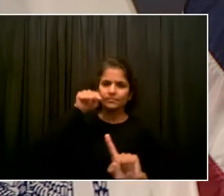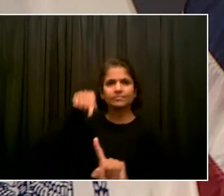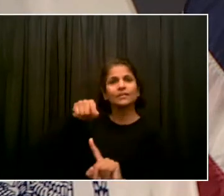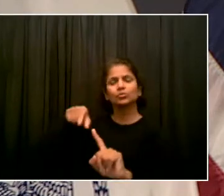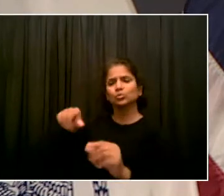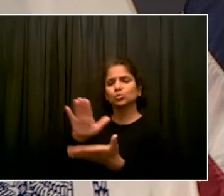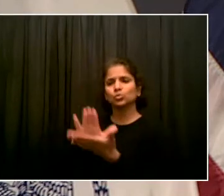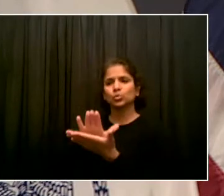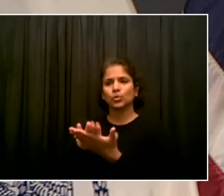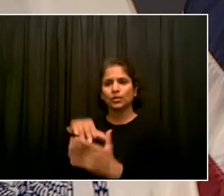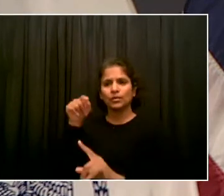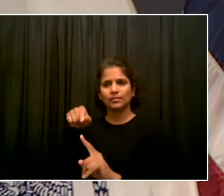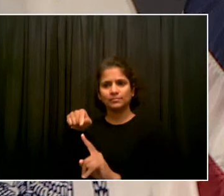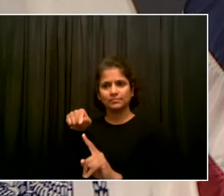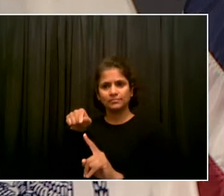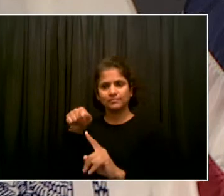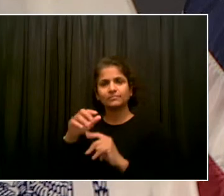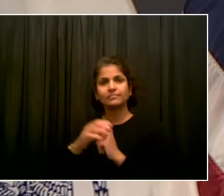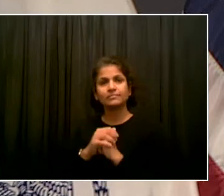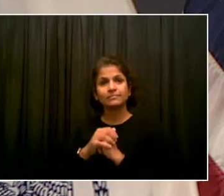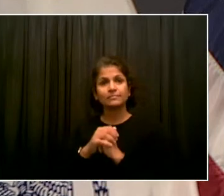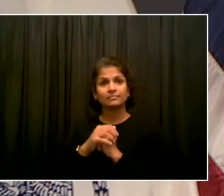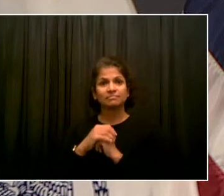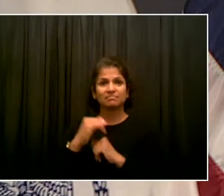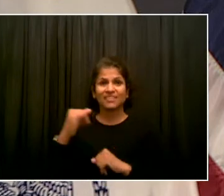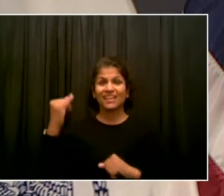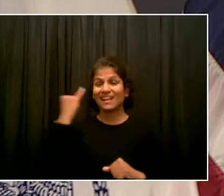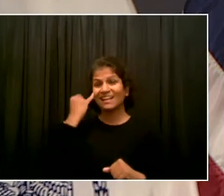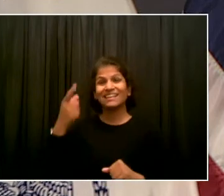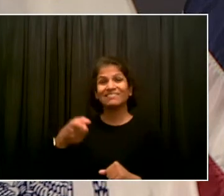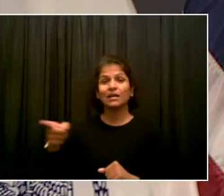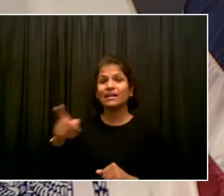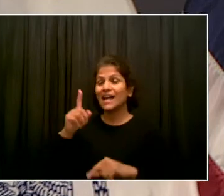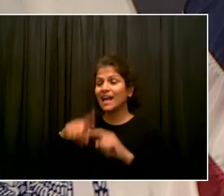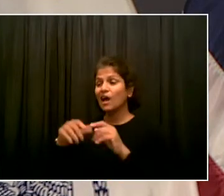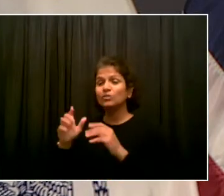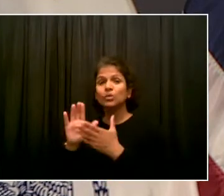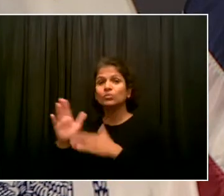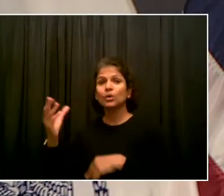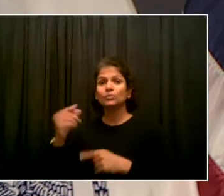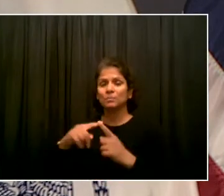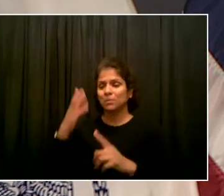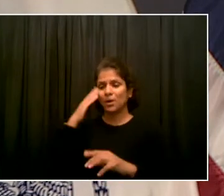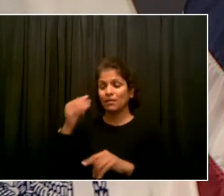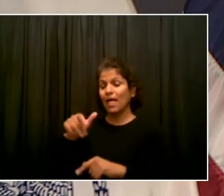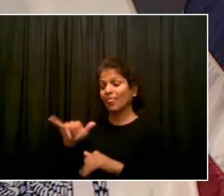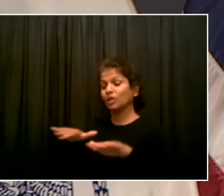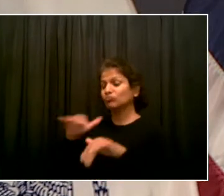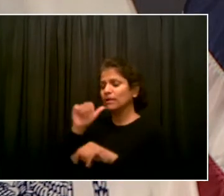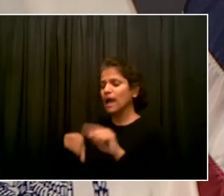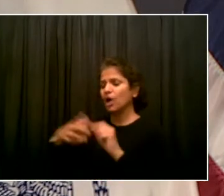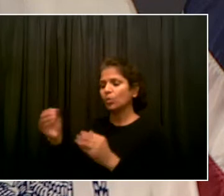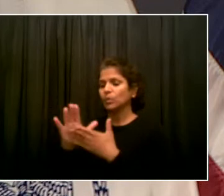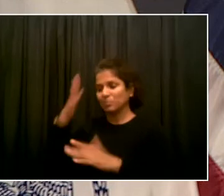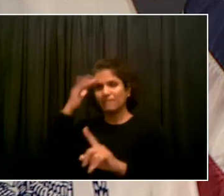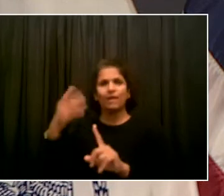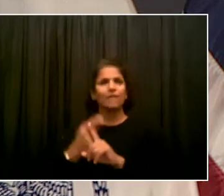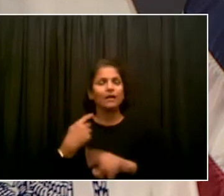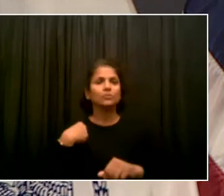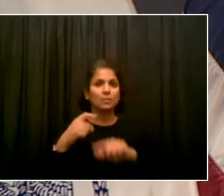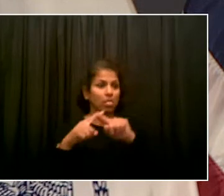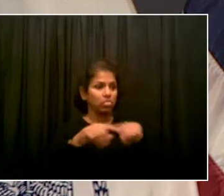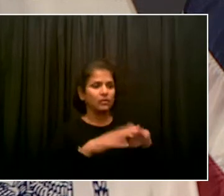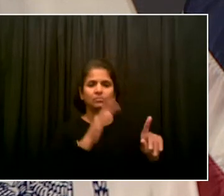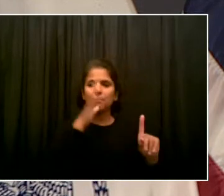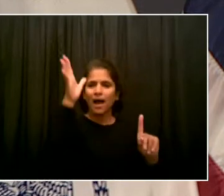hold against our kids the decisions of adults because the kids can't get vaccinated without the adult consent. There's still,